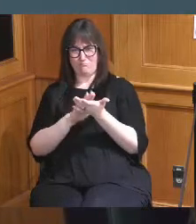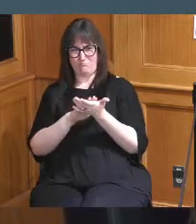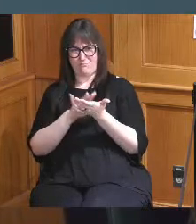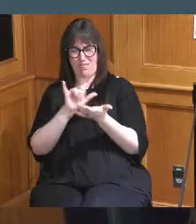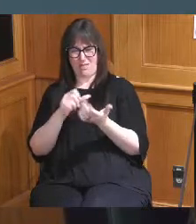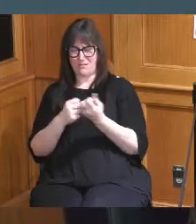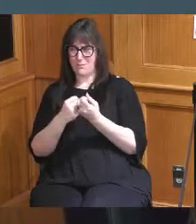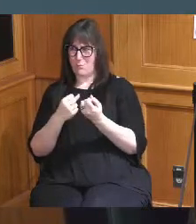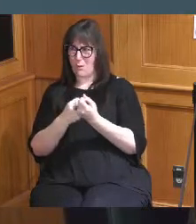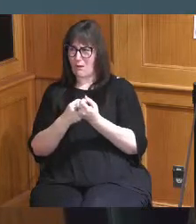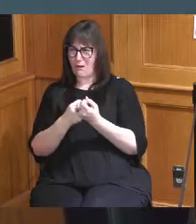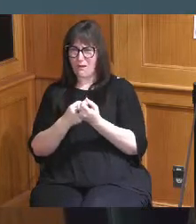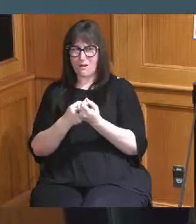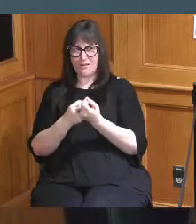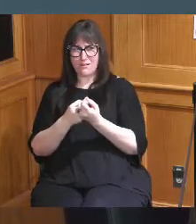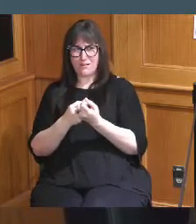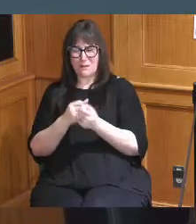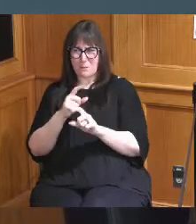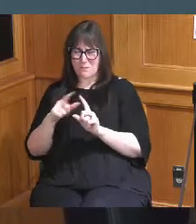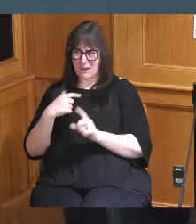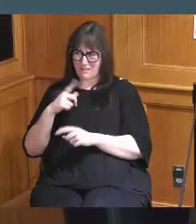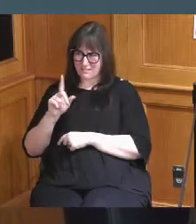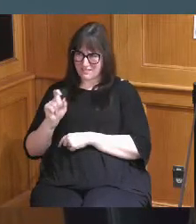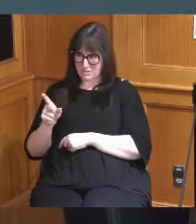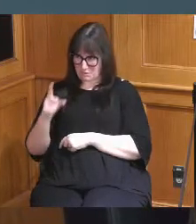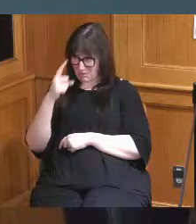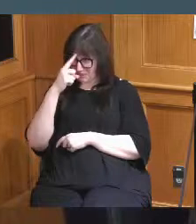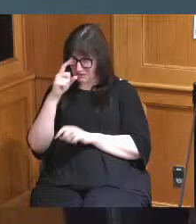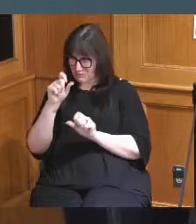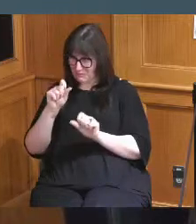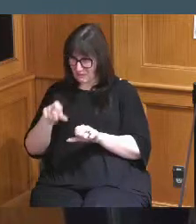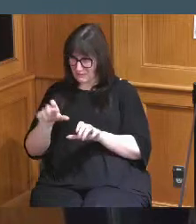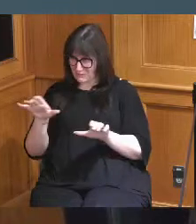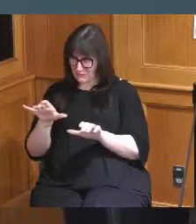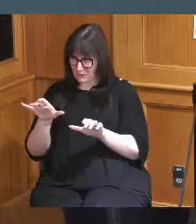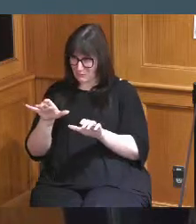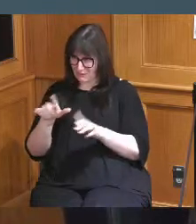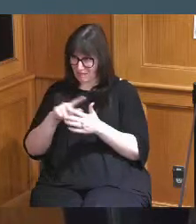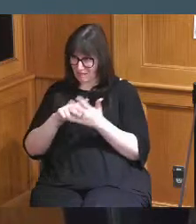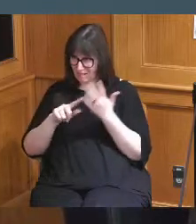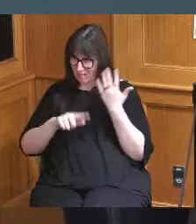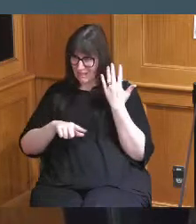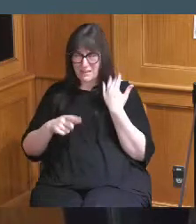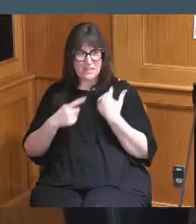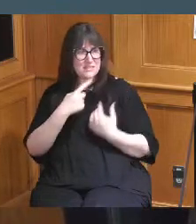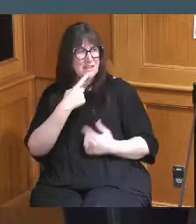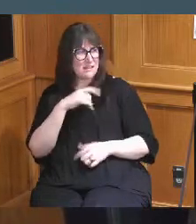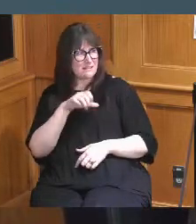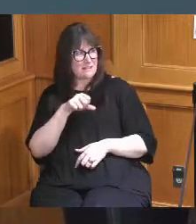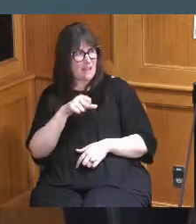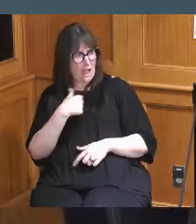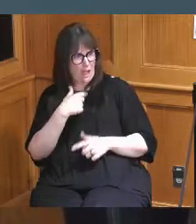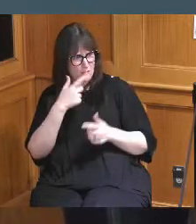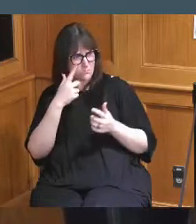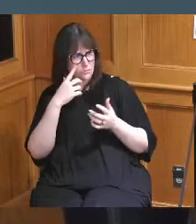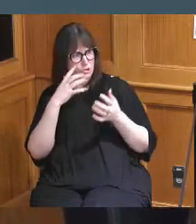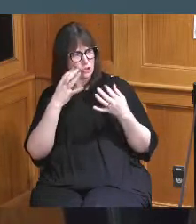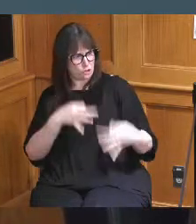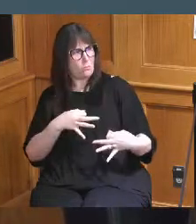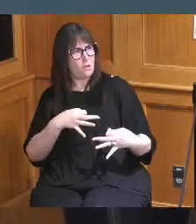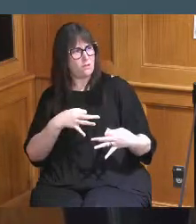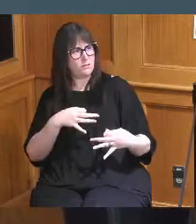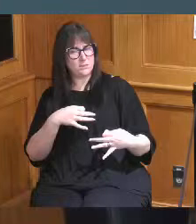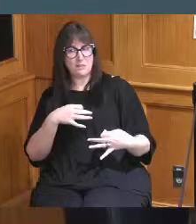But I said, you think you're going to do all of this? And he said, yeah, I'm determined. And then you added on staff. You have